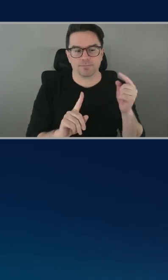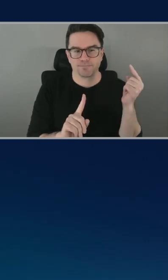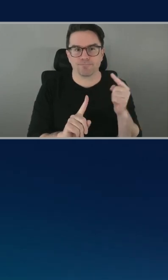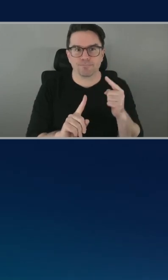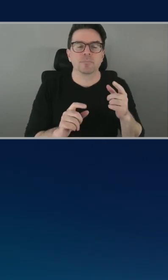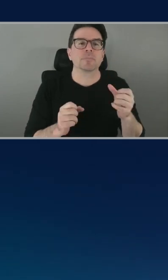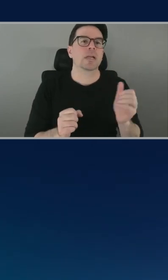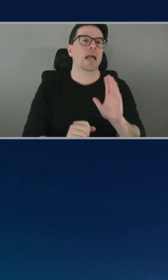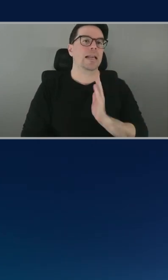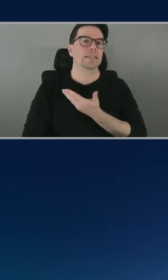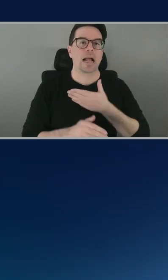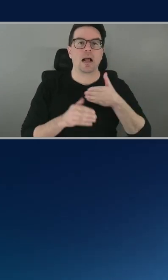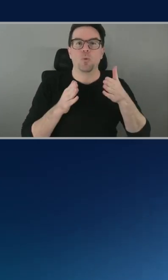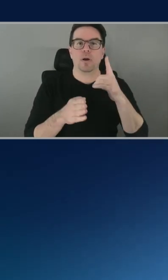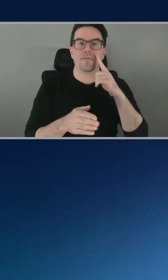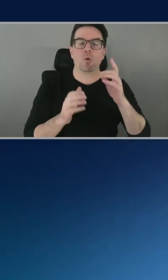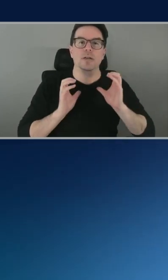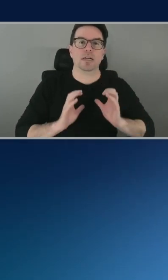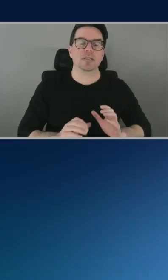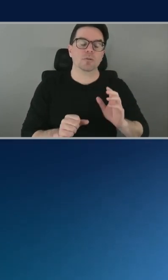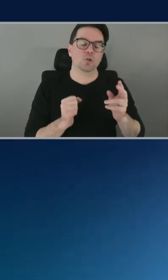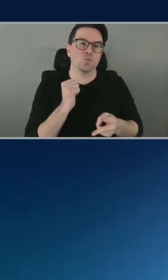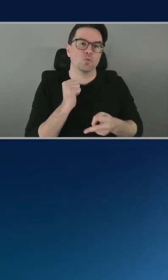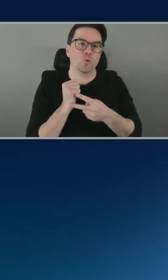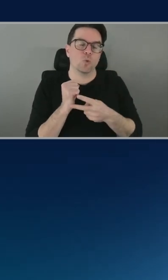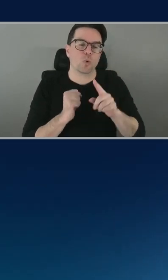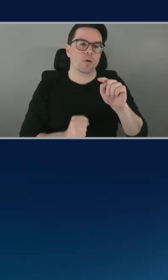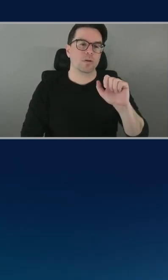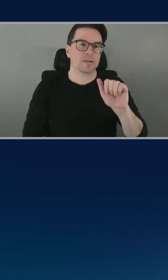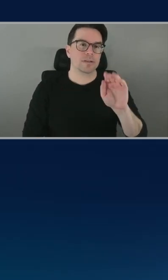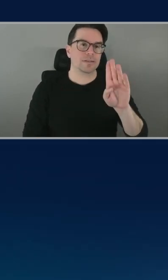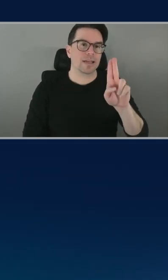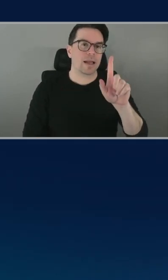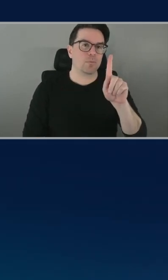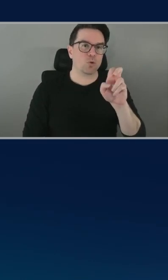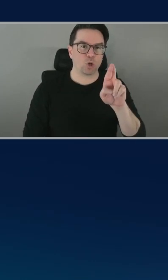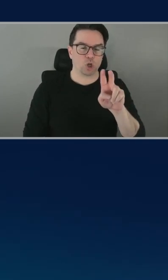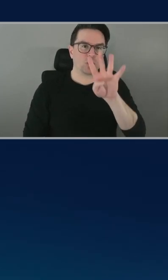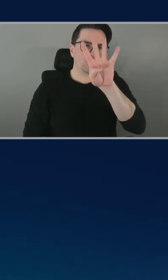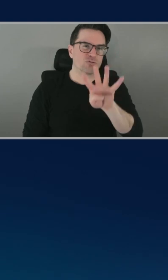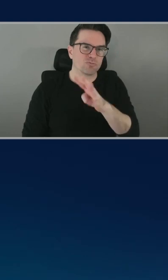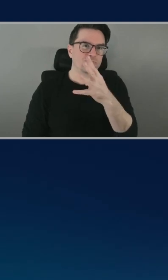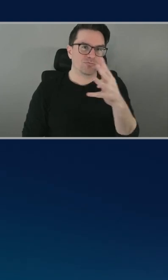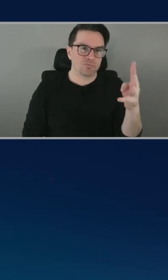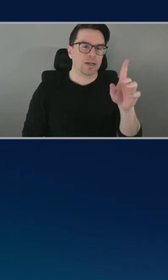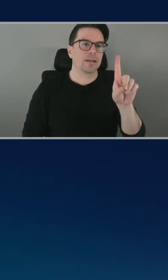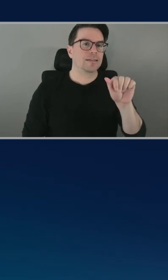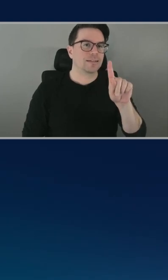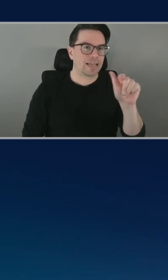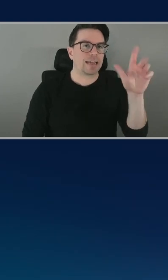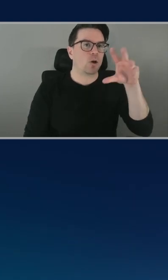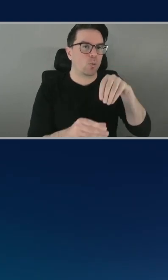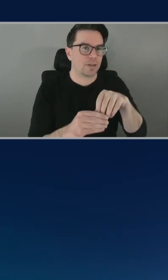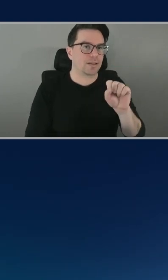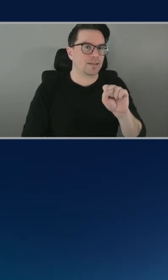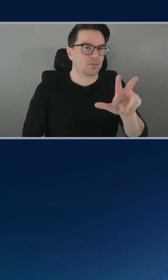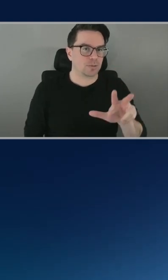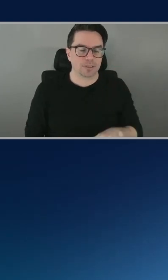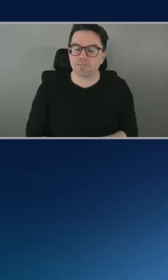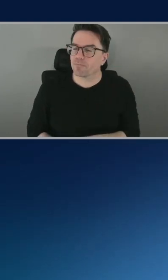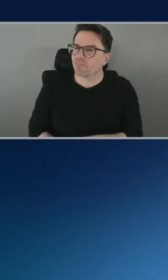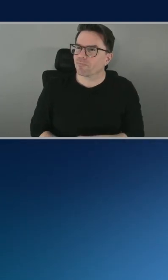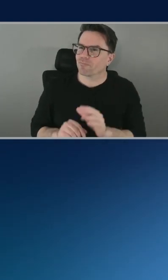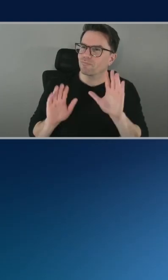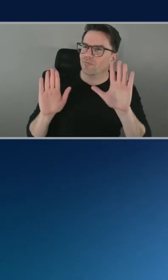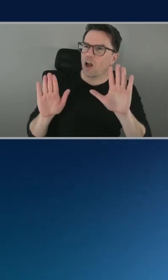for customers to be able to store tabular data in S3. So, yeah. Awesome. So I imagine the decision to go down